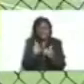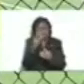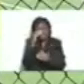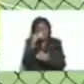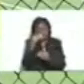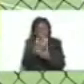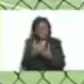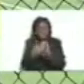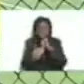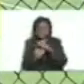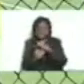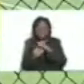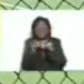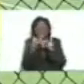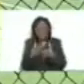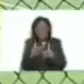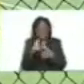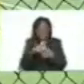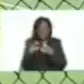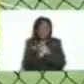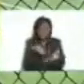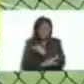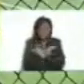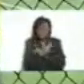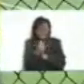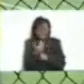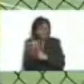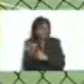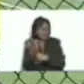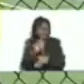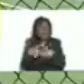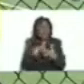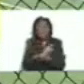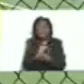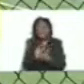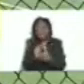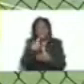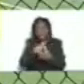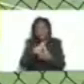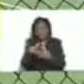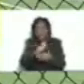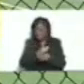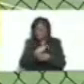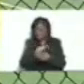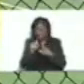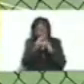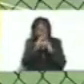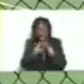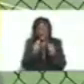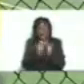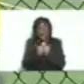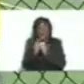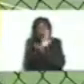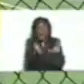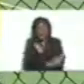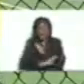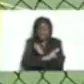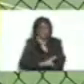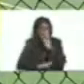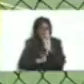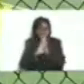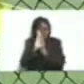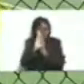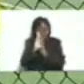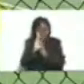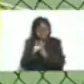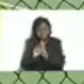region. Several of whom have been here all week training in a training camp with the regional development officer. So now they're putting their